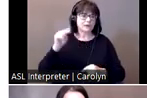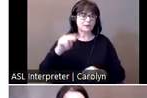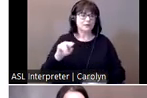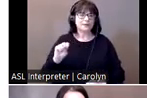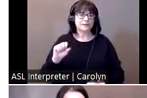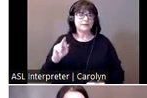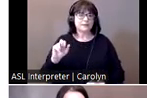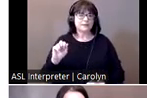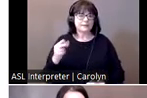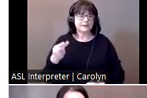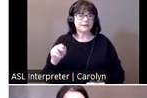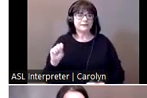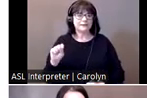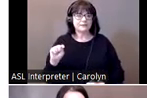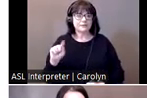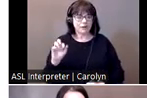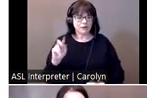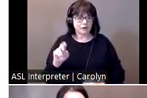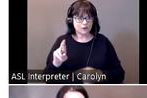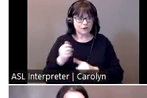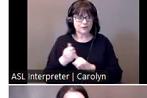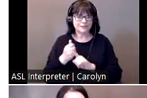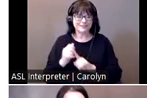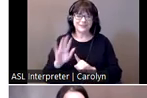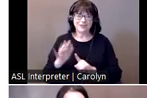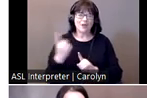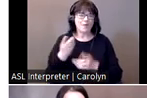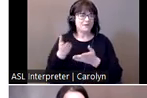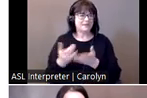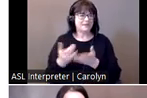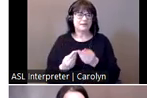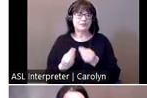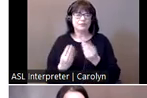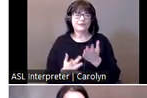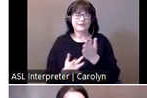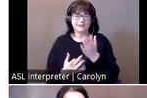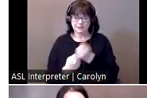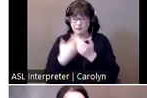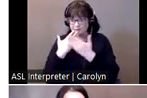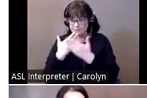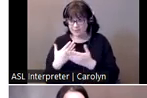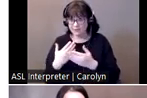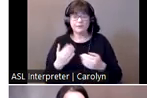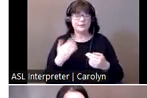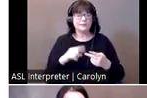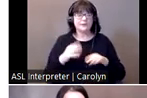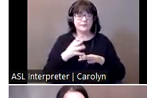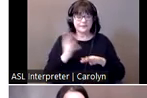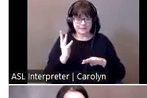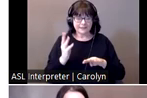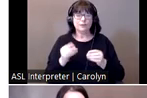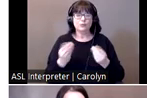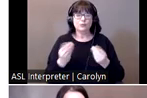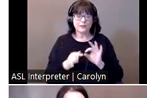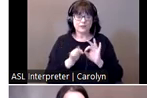of our technical support. So thank you, Sarah, for your technical support today and always. Deaf Literacy Initiative has provided our